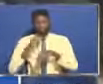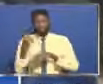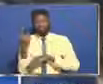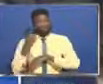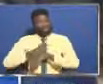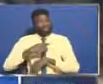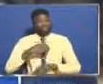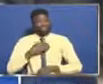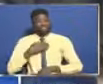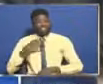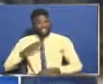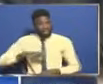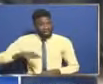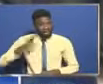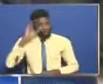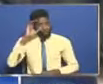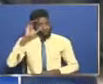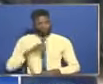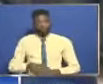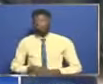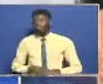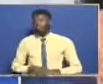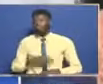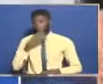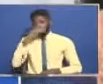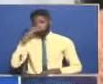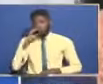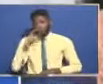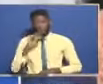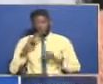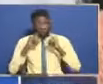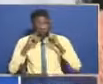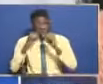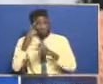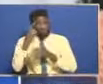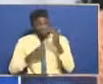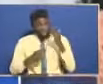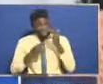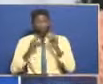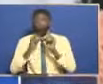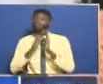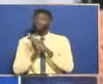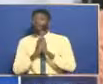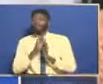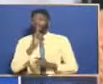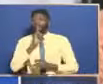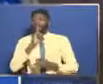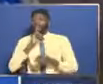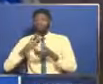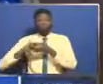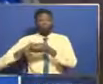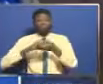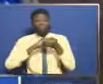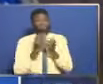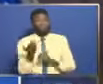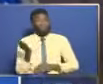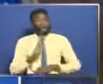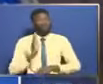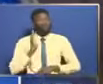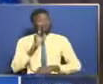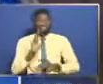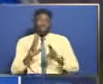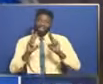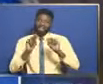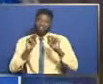National Congress party leader Musalia Mudavadi dismissed the reuniting claims as a dead dream. He said the deficit of trust in NASA